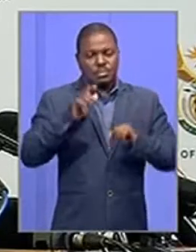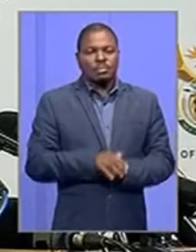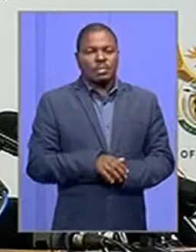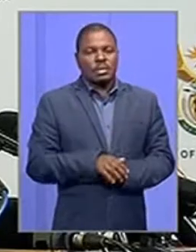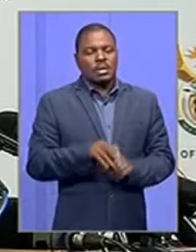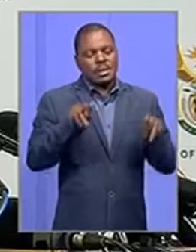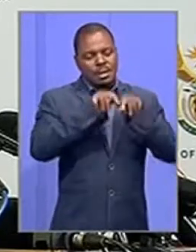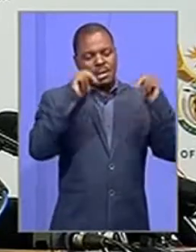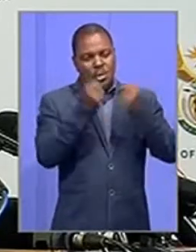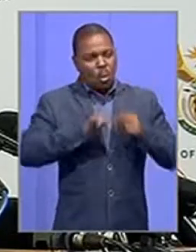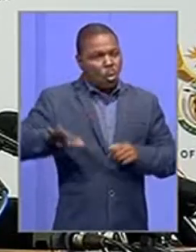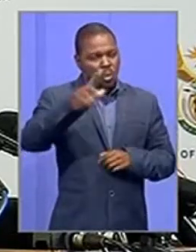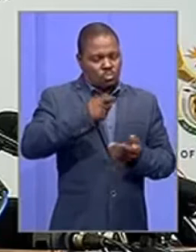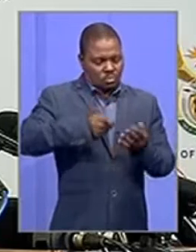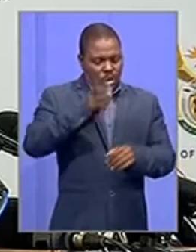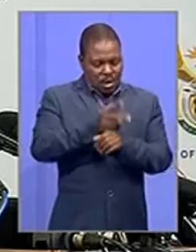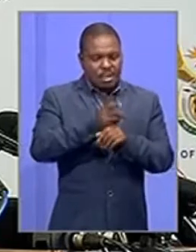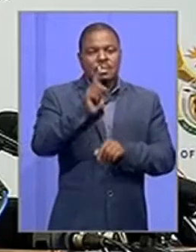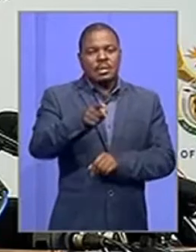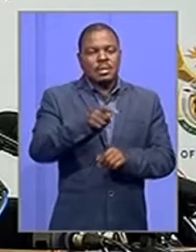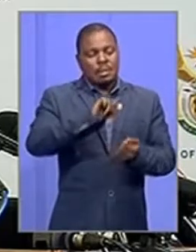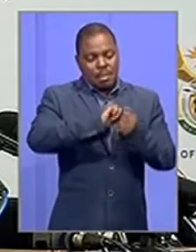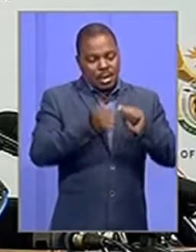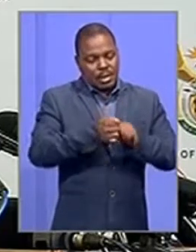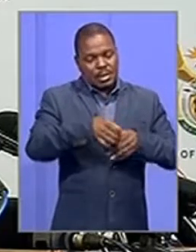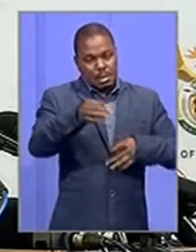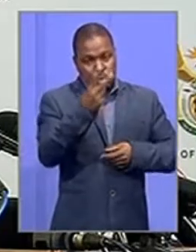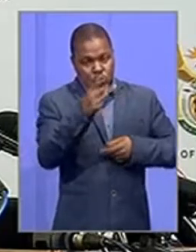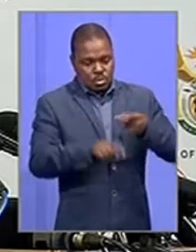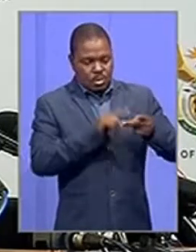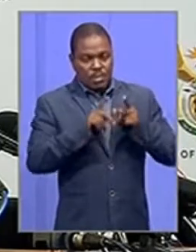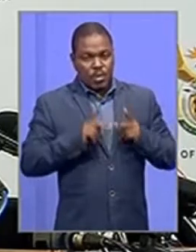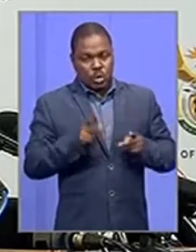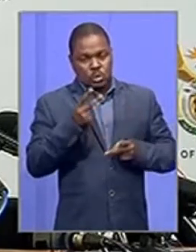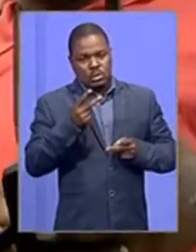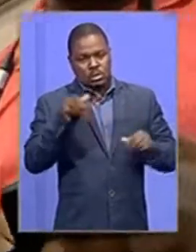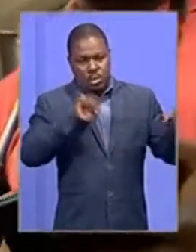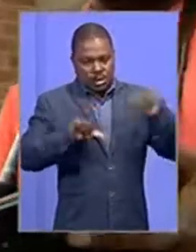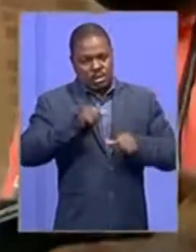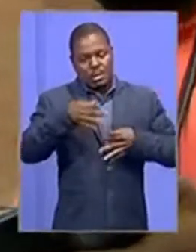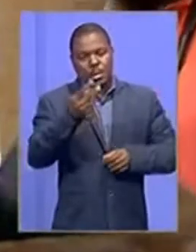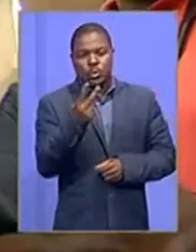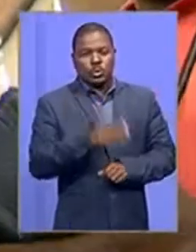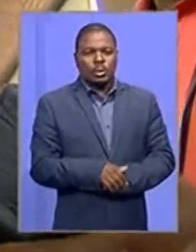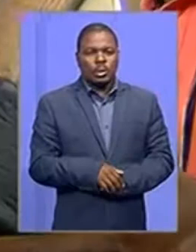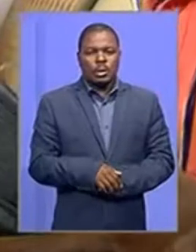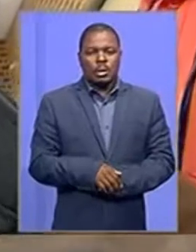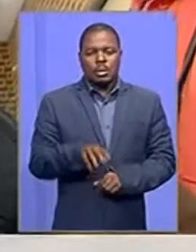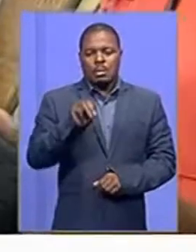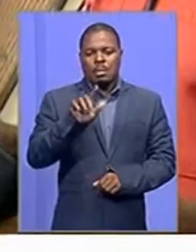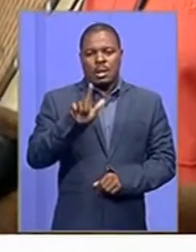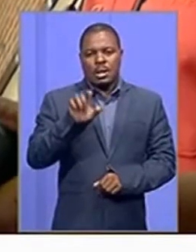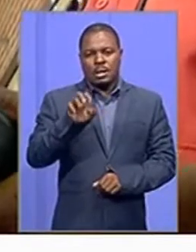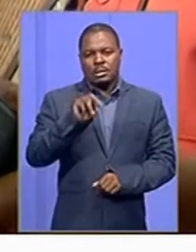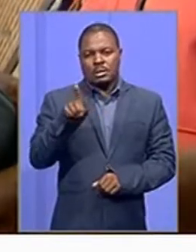national rewrite of your maths paper 2 and your physical science paper 2. Nompumelelo mlenzana ya